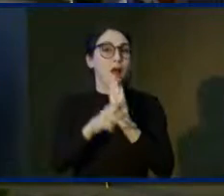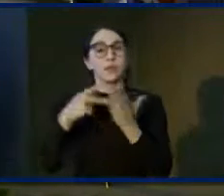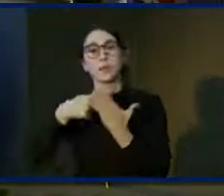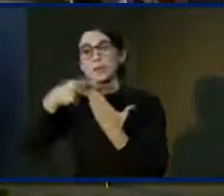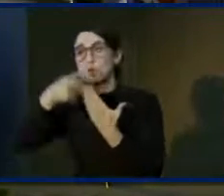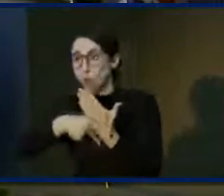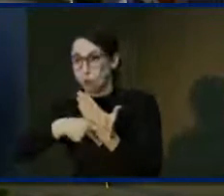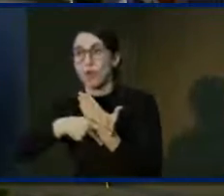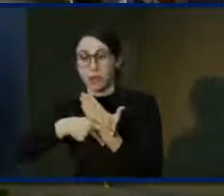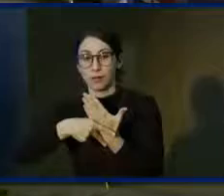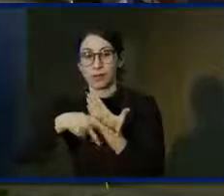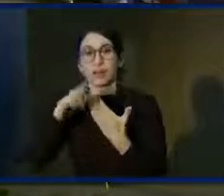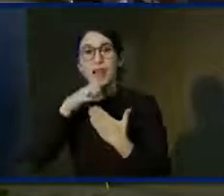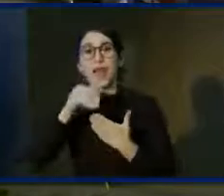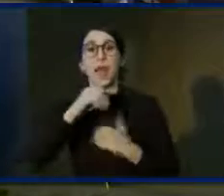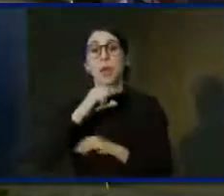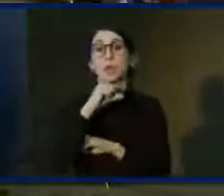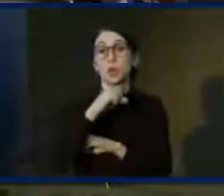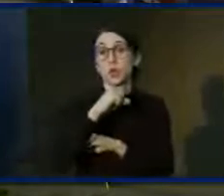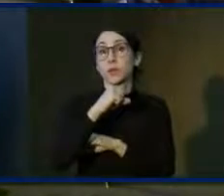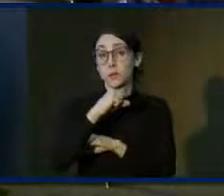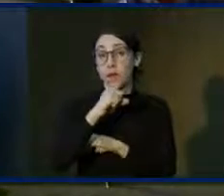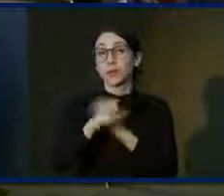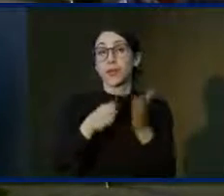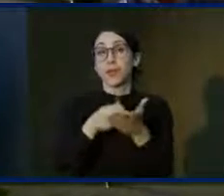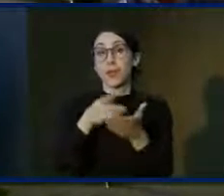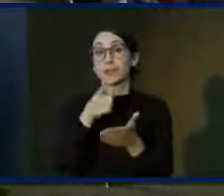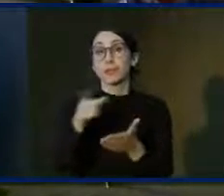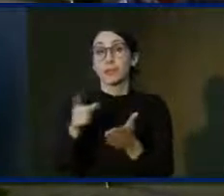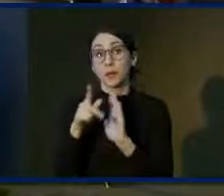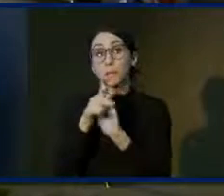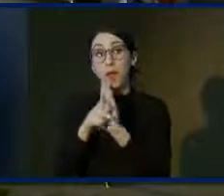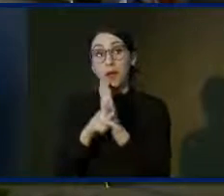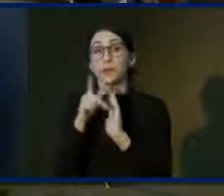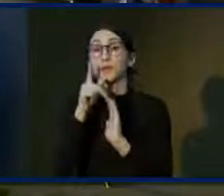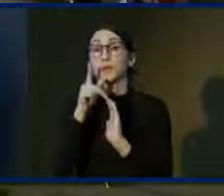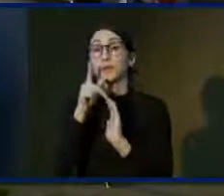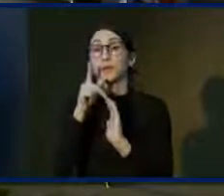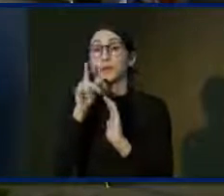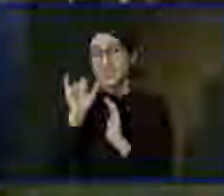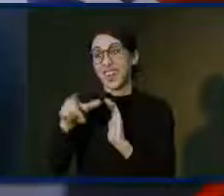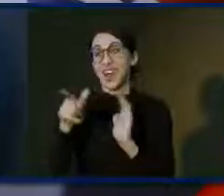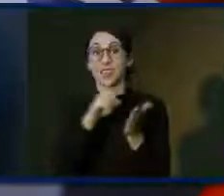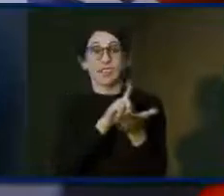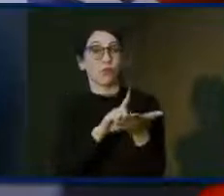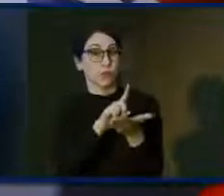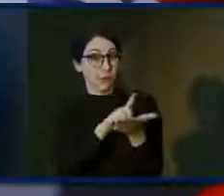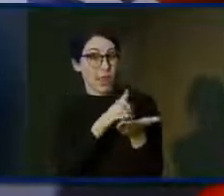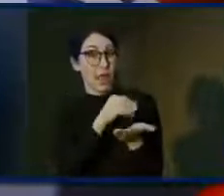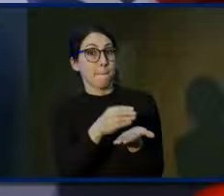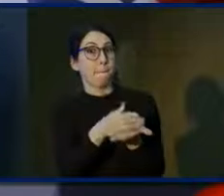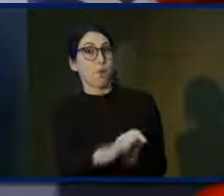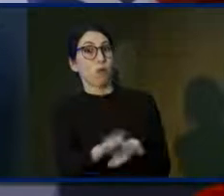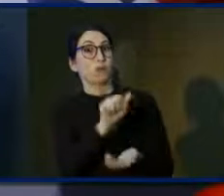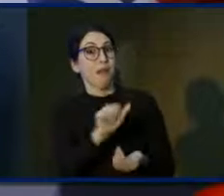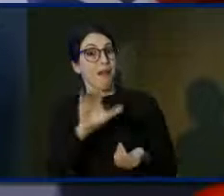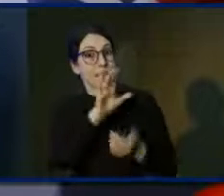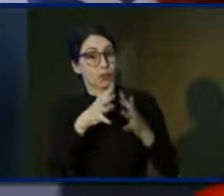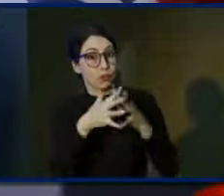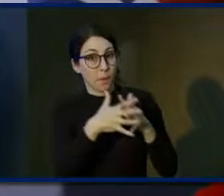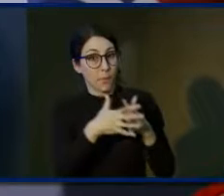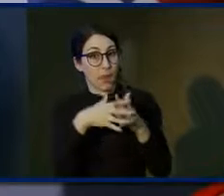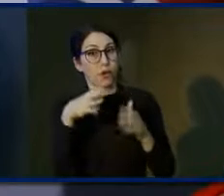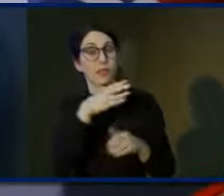attempts and pushing back against those policies that discriminate against and marginalize Asian Americans and